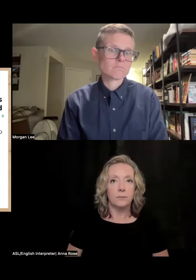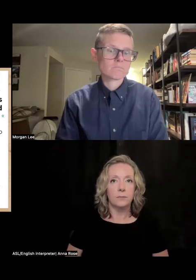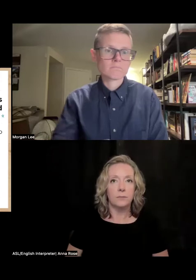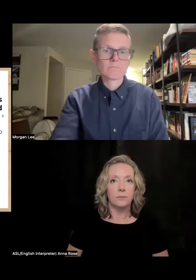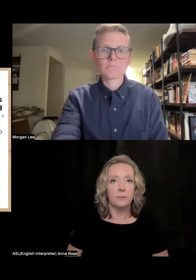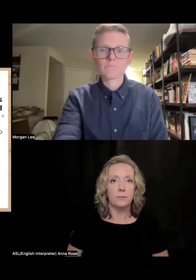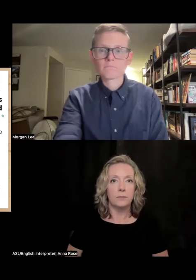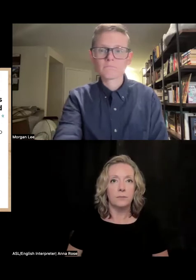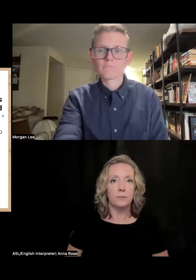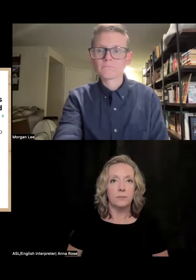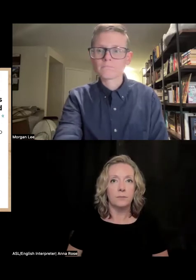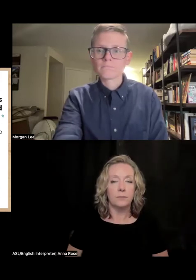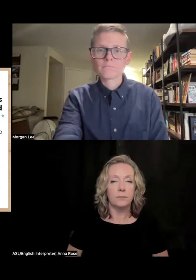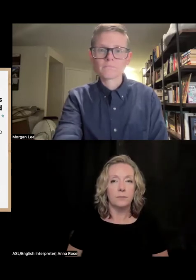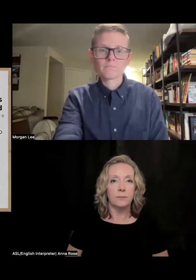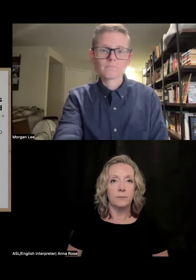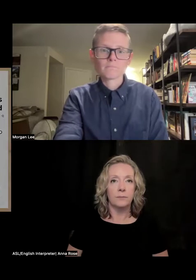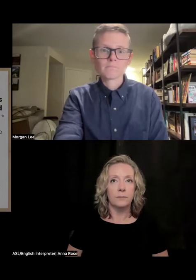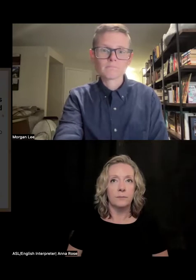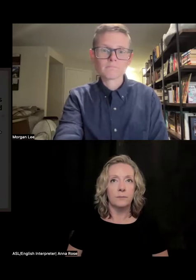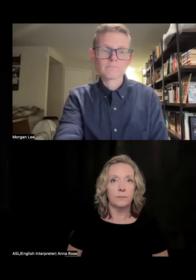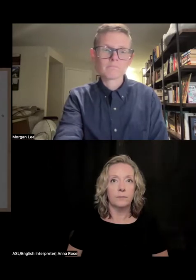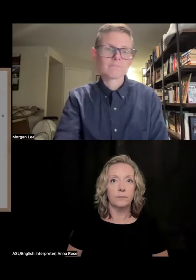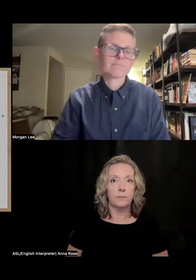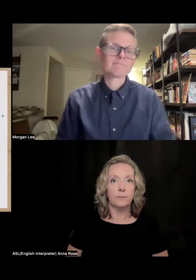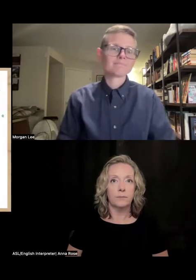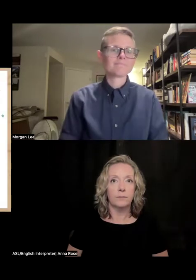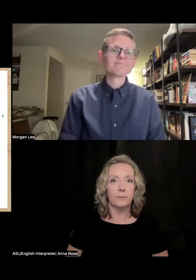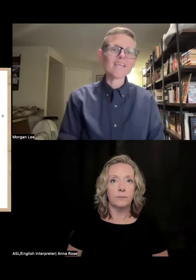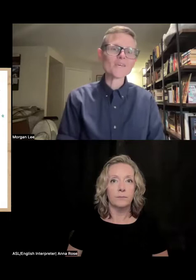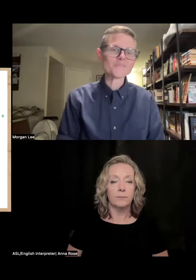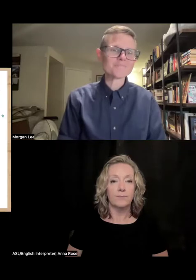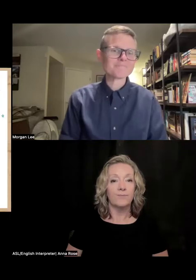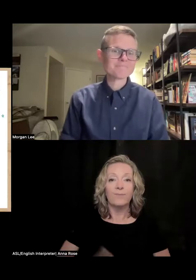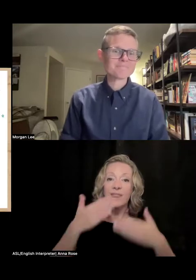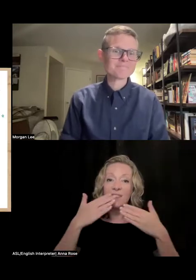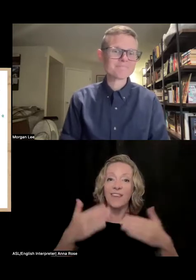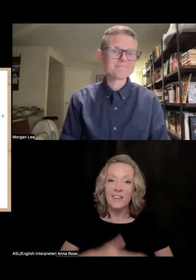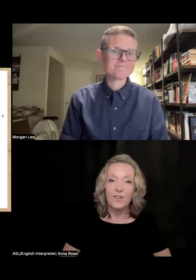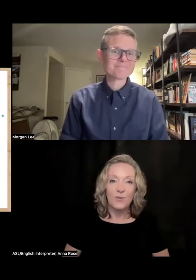Thank you.